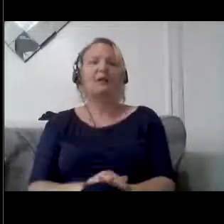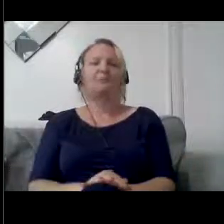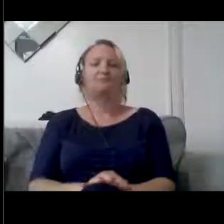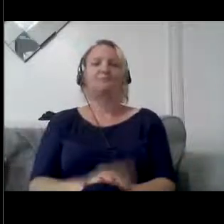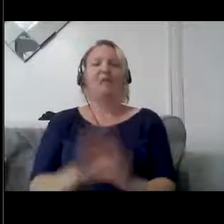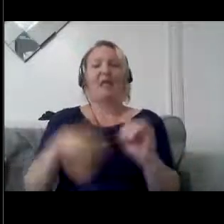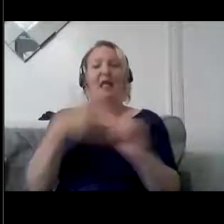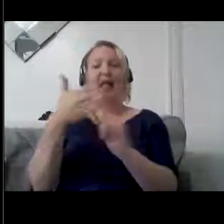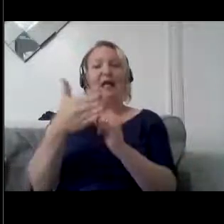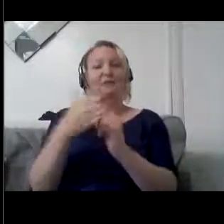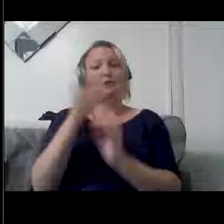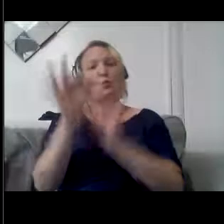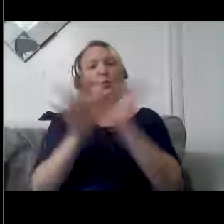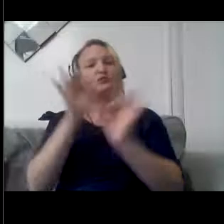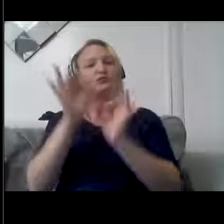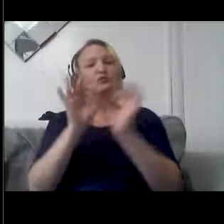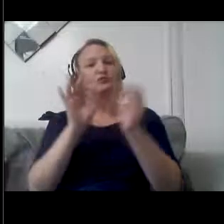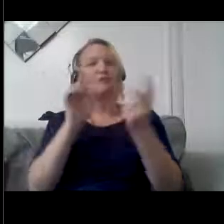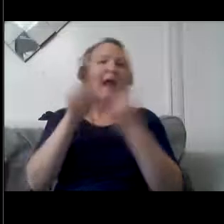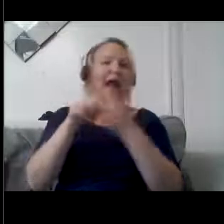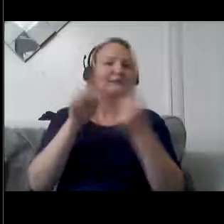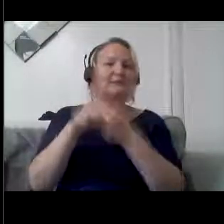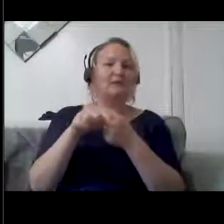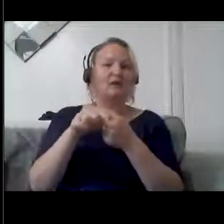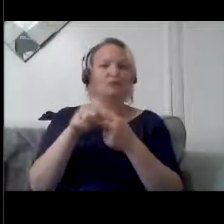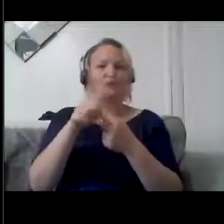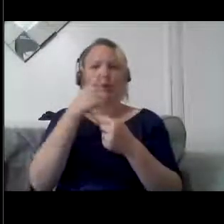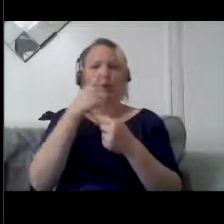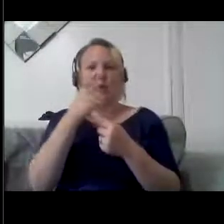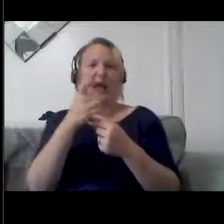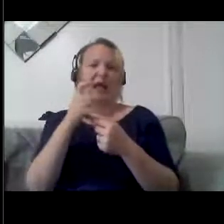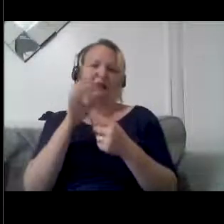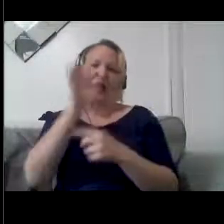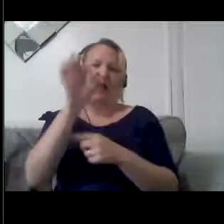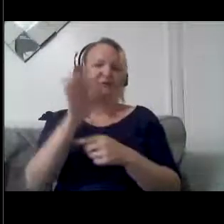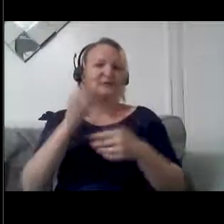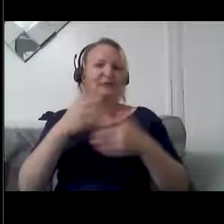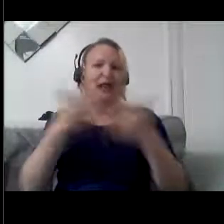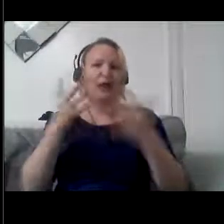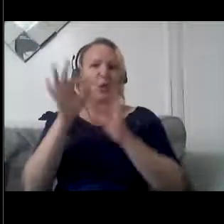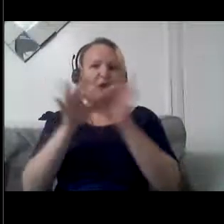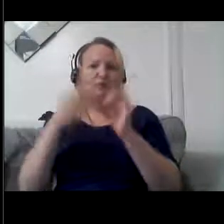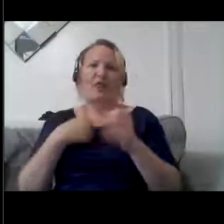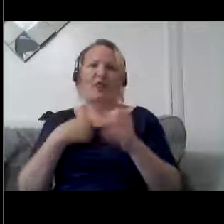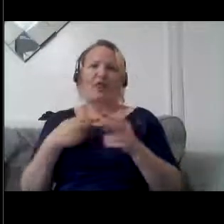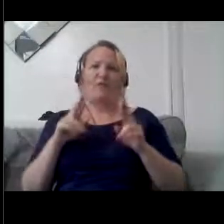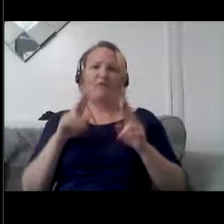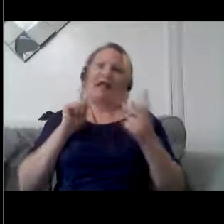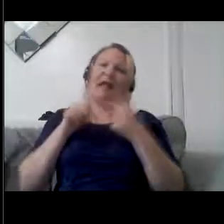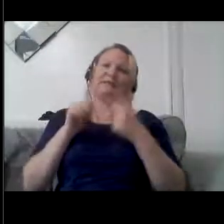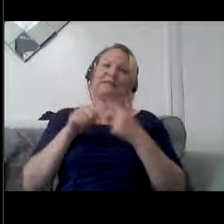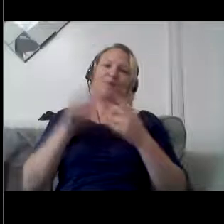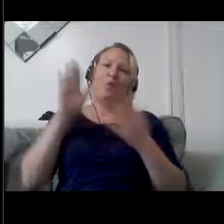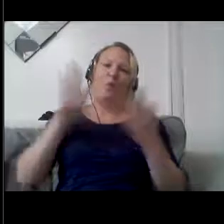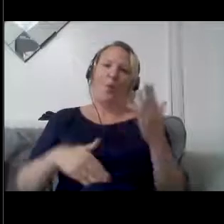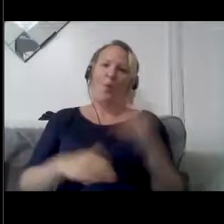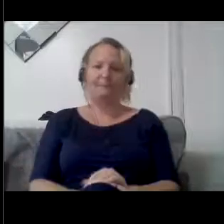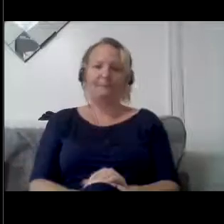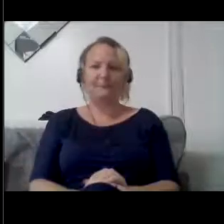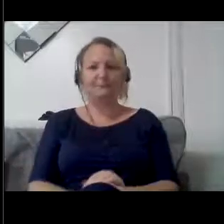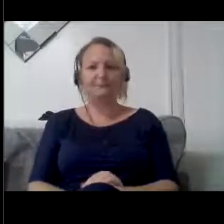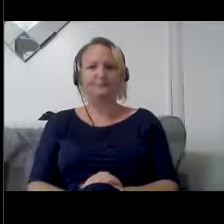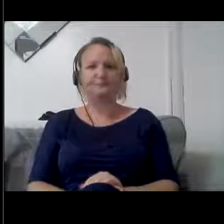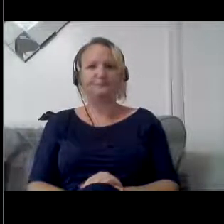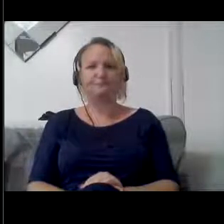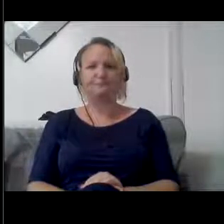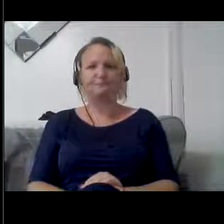session where we'll be taking and answering your questions about this community impacts consultation. You